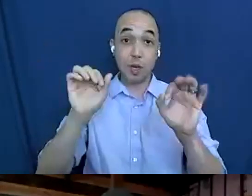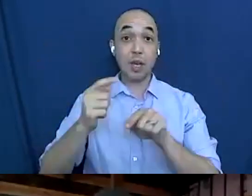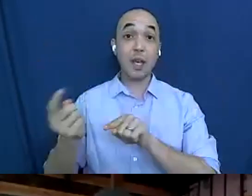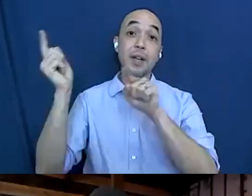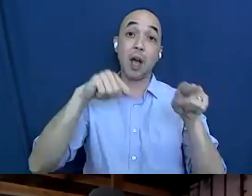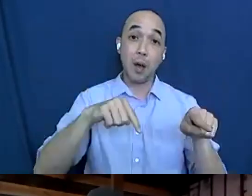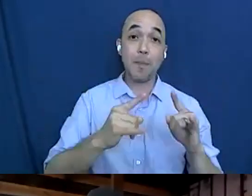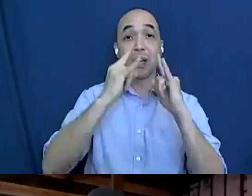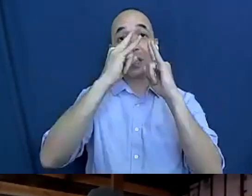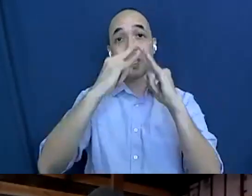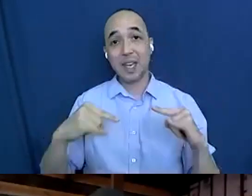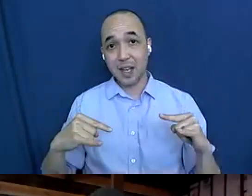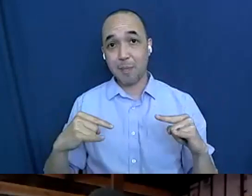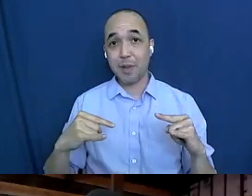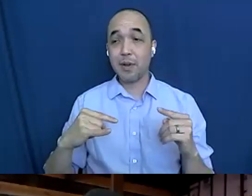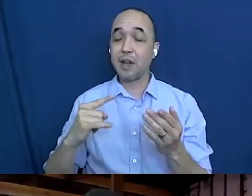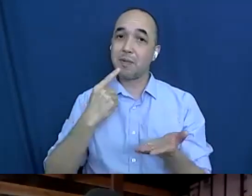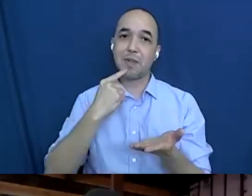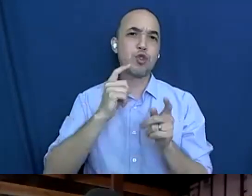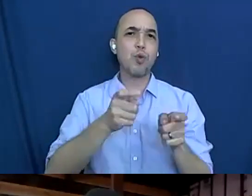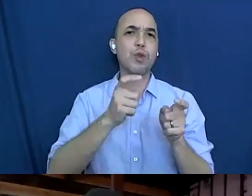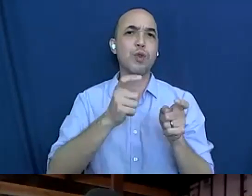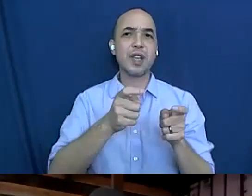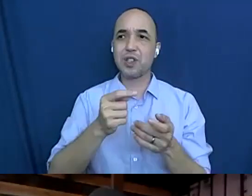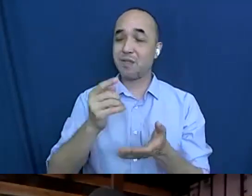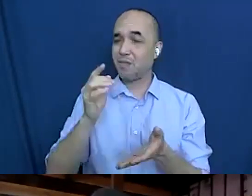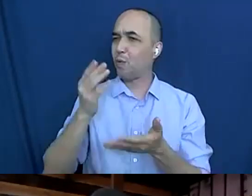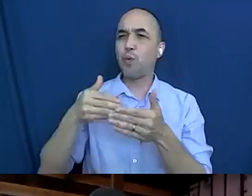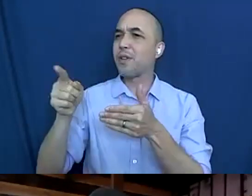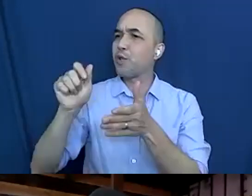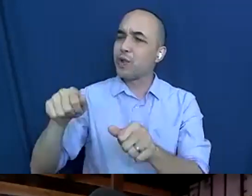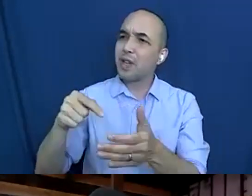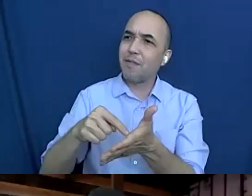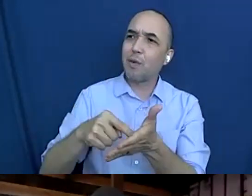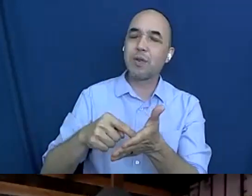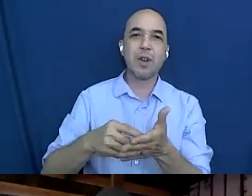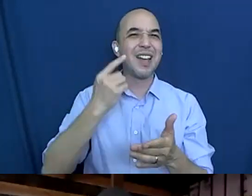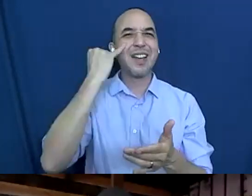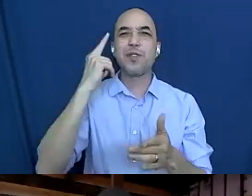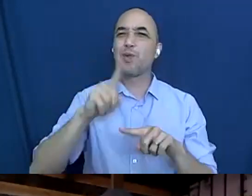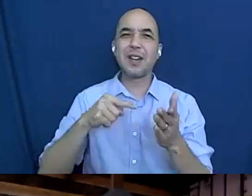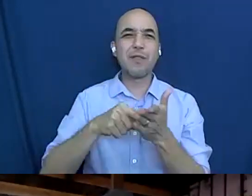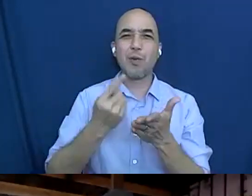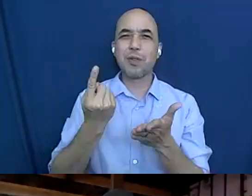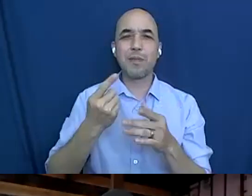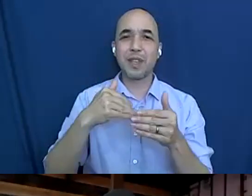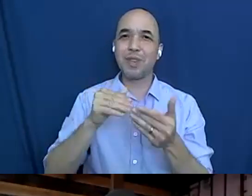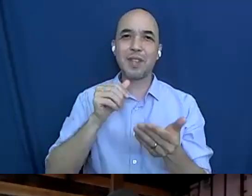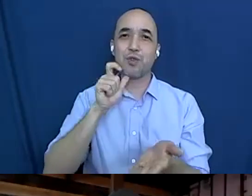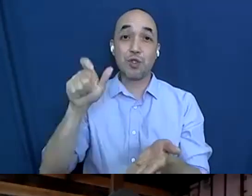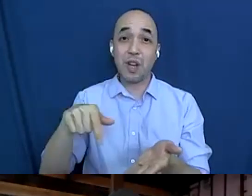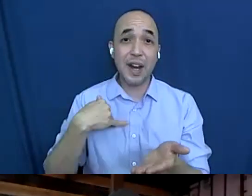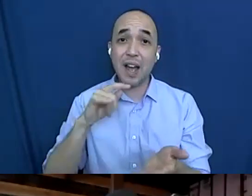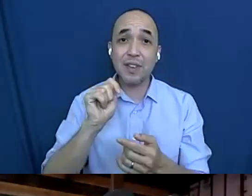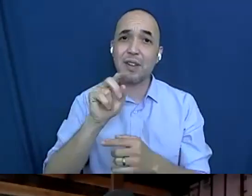make a donation, whatever you can afford. Because you can't afford something doesn't mean you don't deserve it. You can go out and feed the homeless every day and